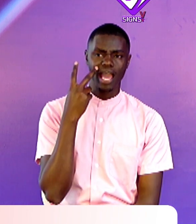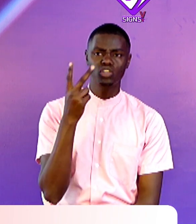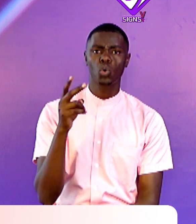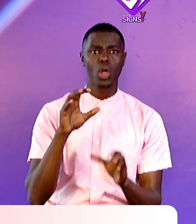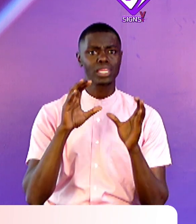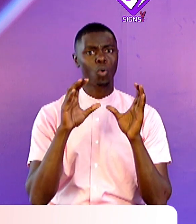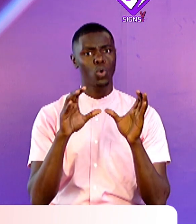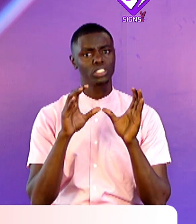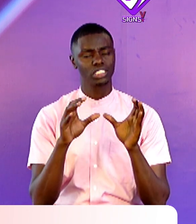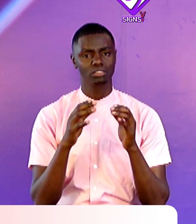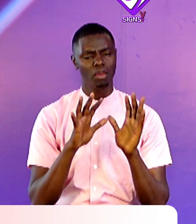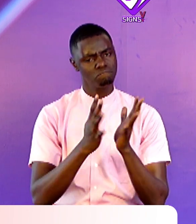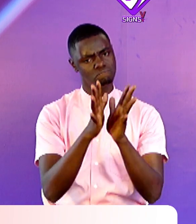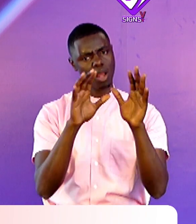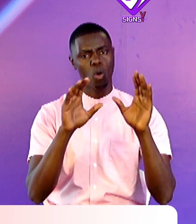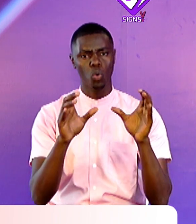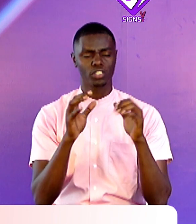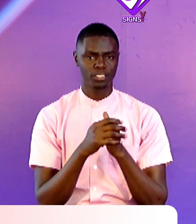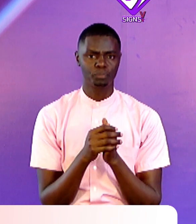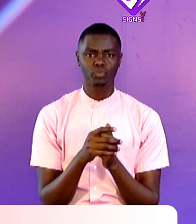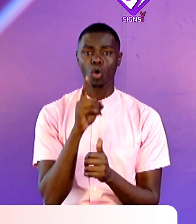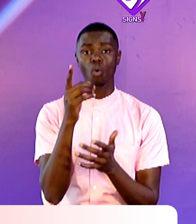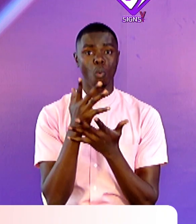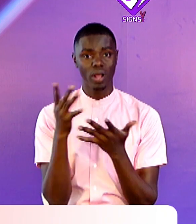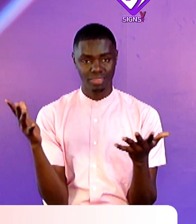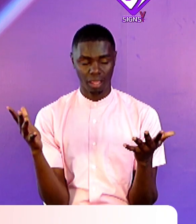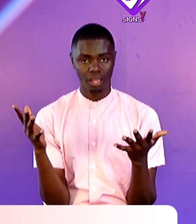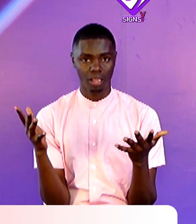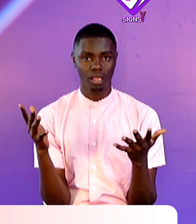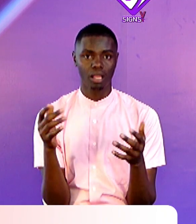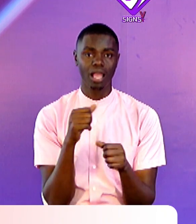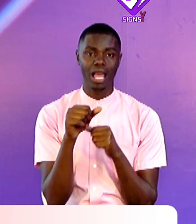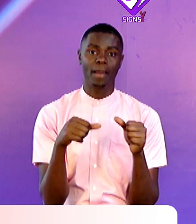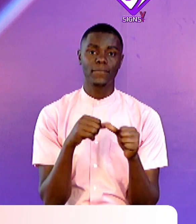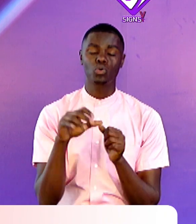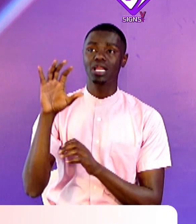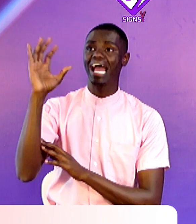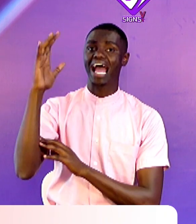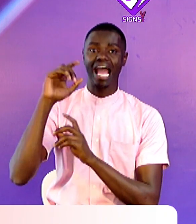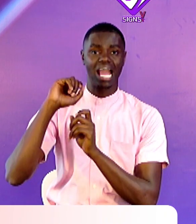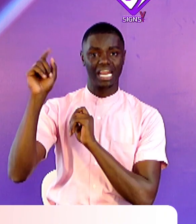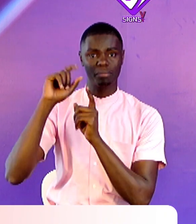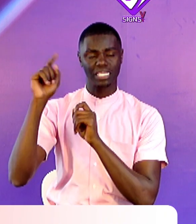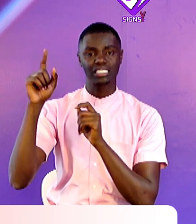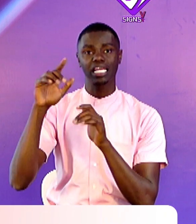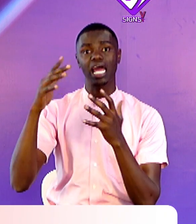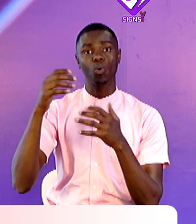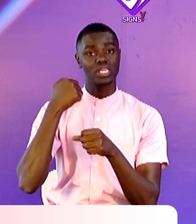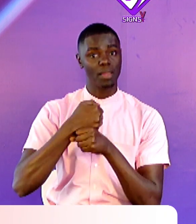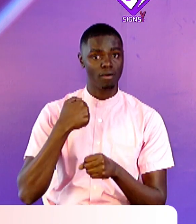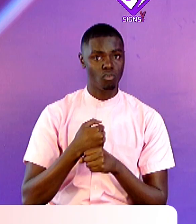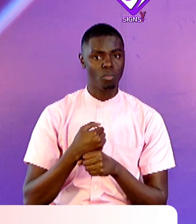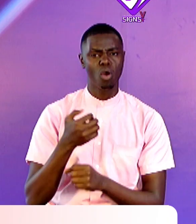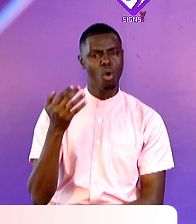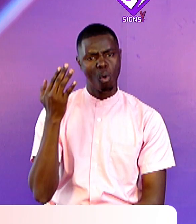coach. Because one thing that was out about Harambee Stars and why they performed was because he